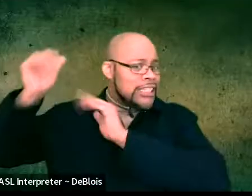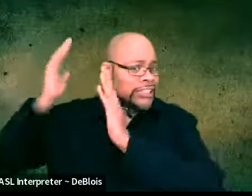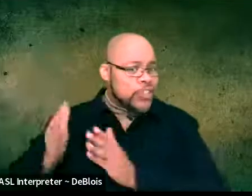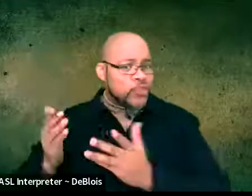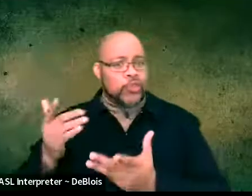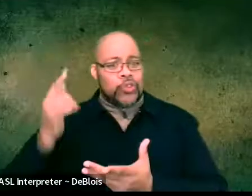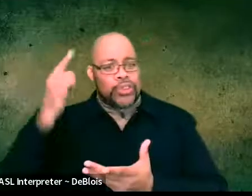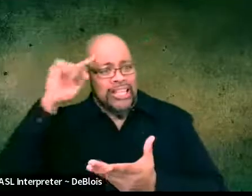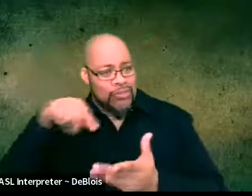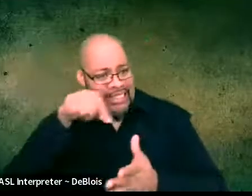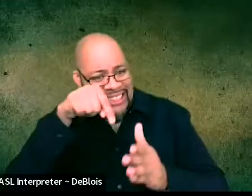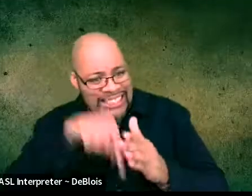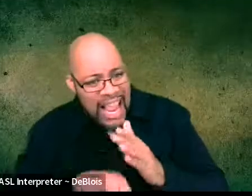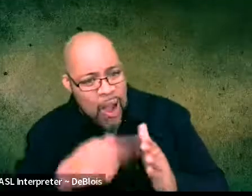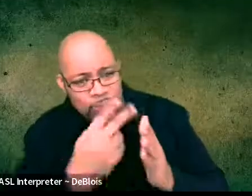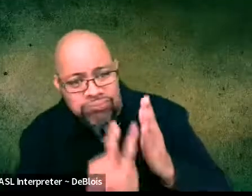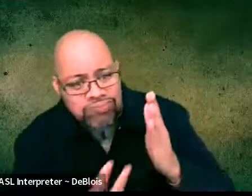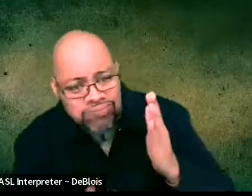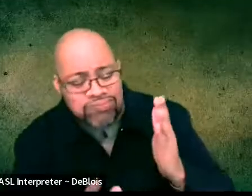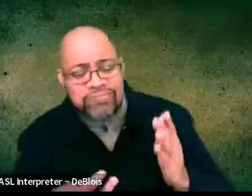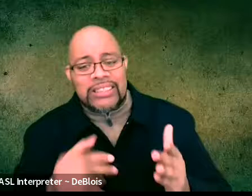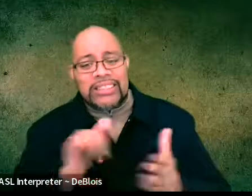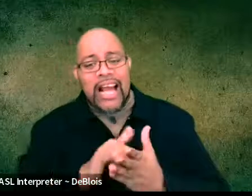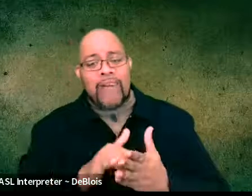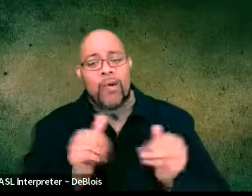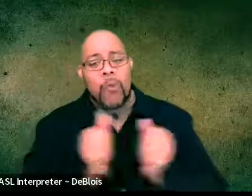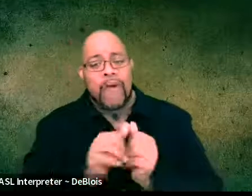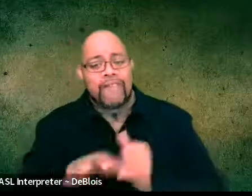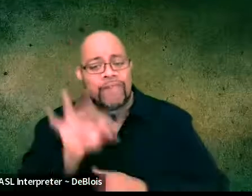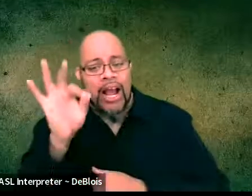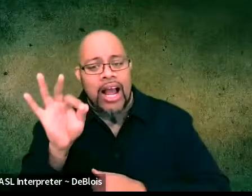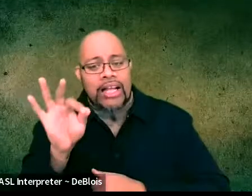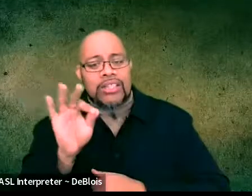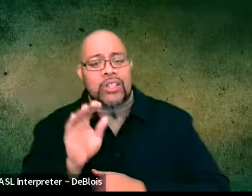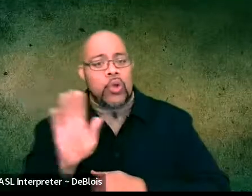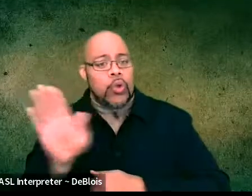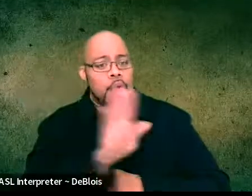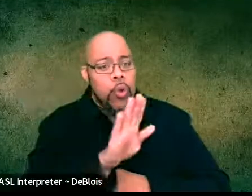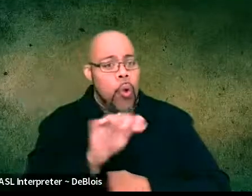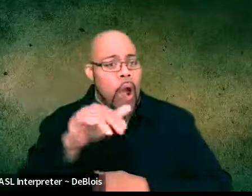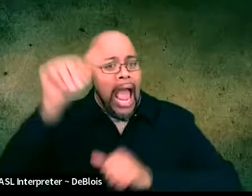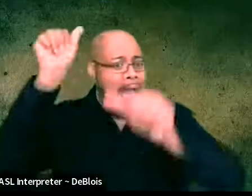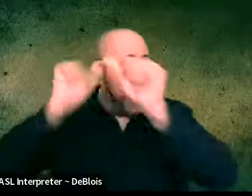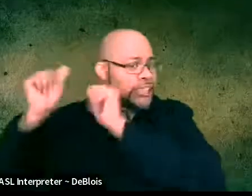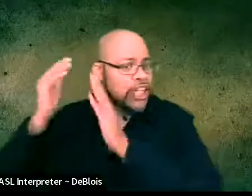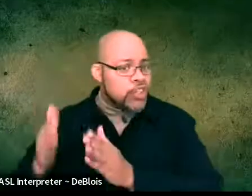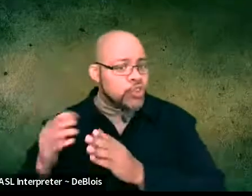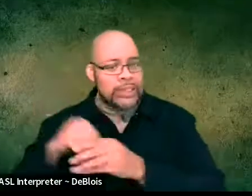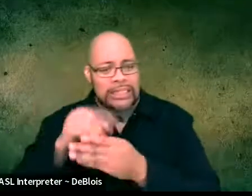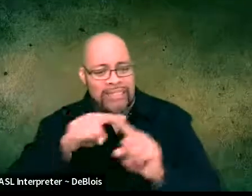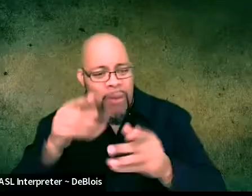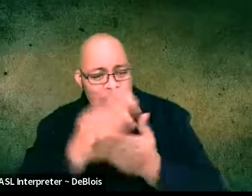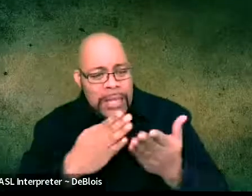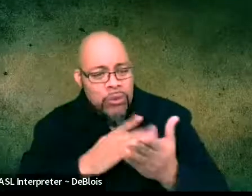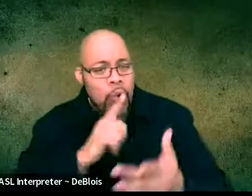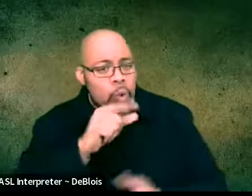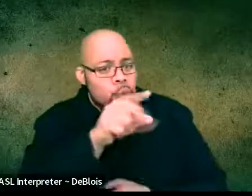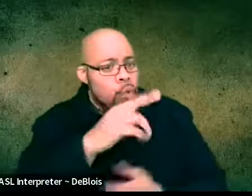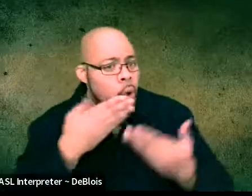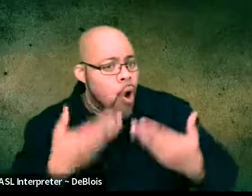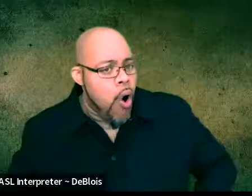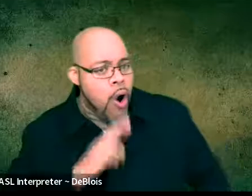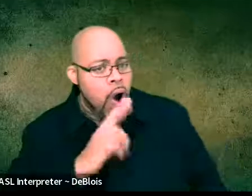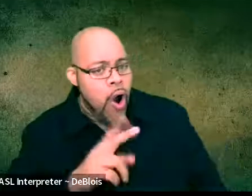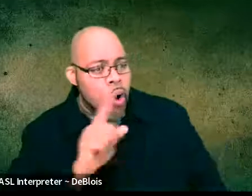like literally diving amongst finding your ancestry and pieces of who you are and who